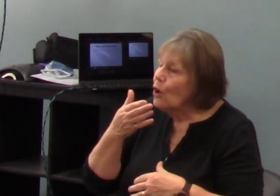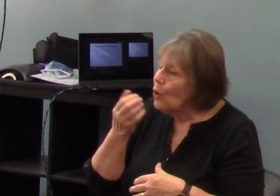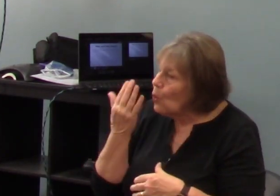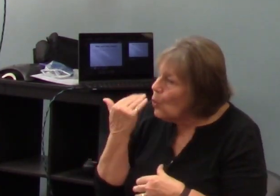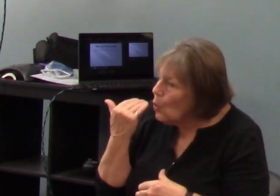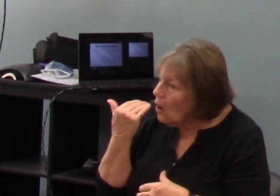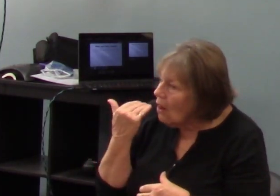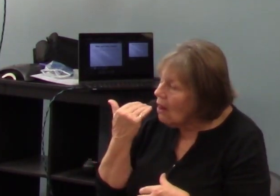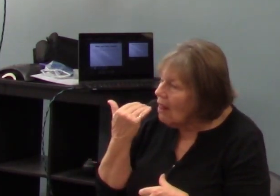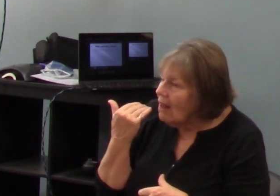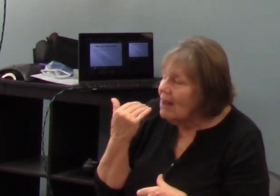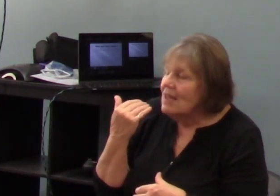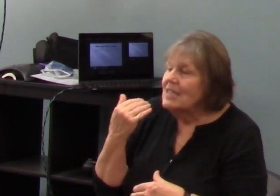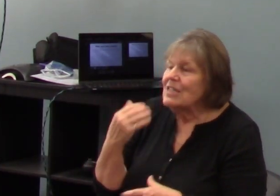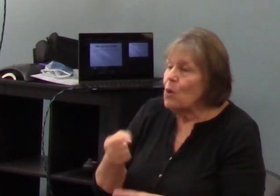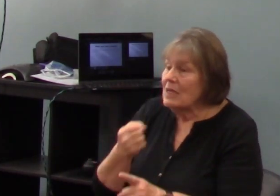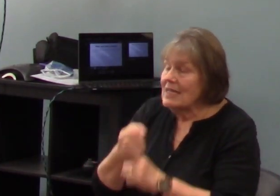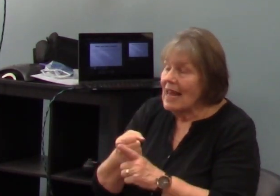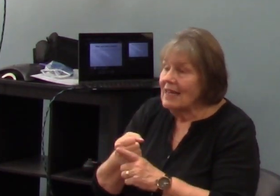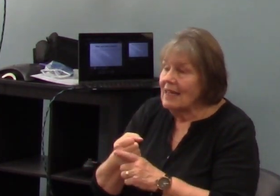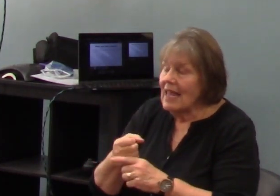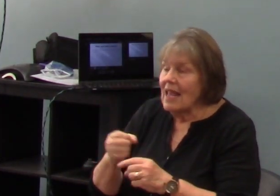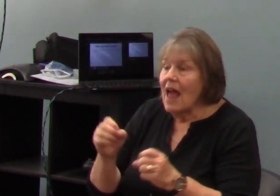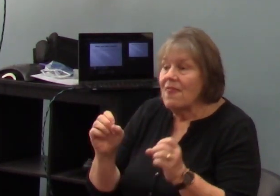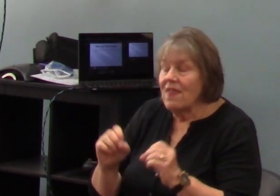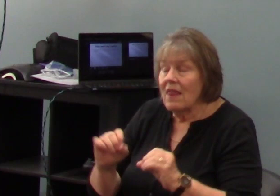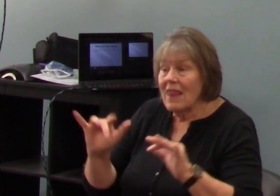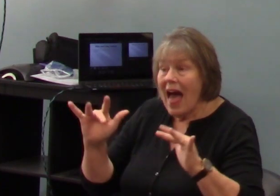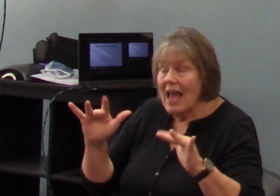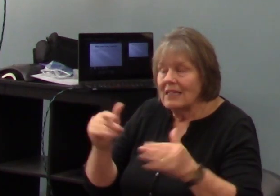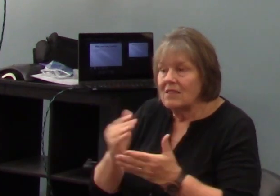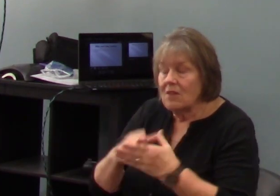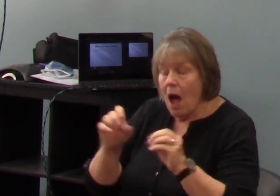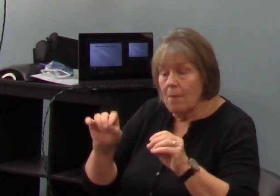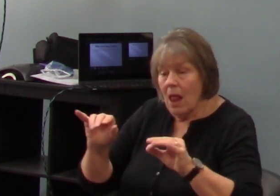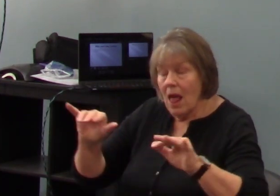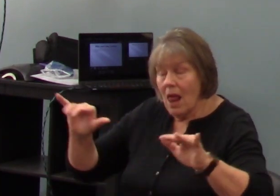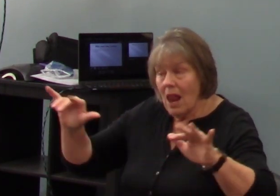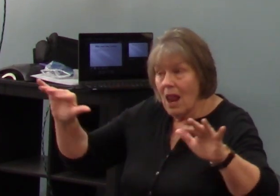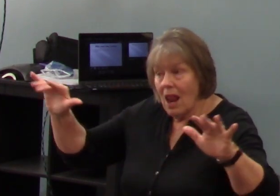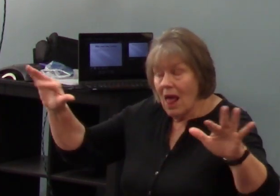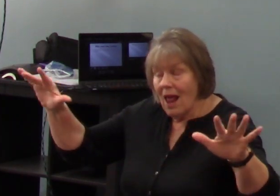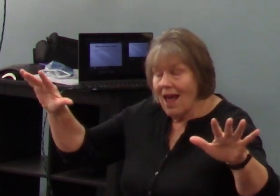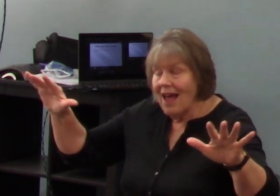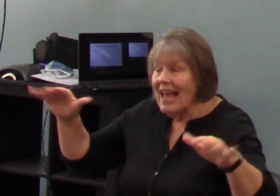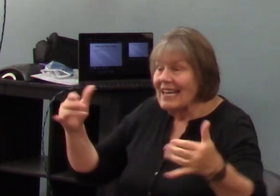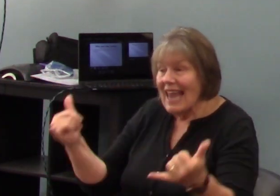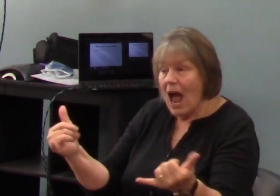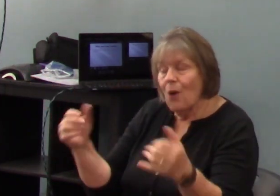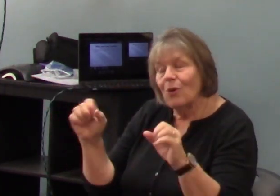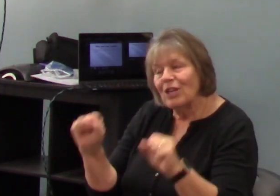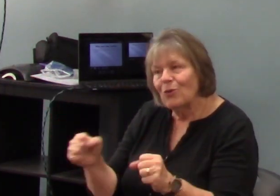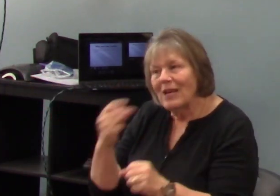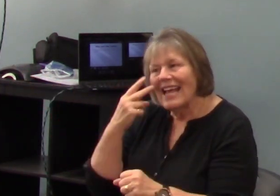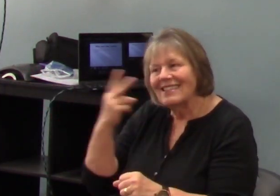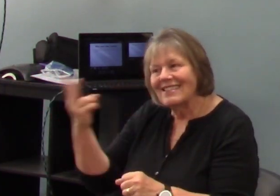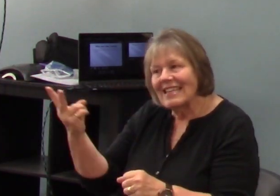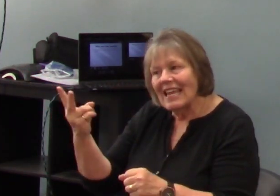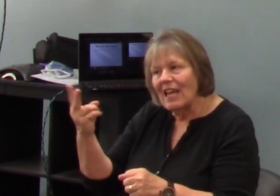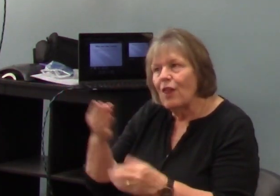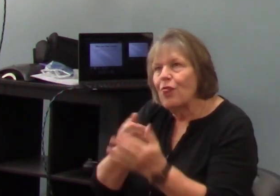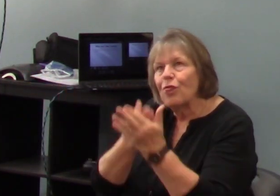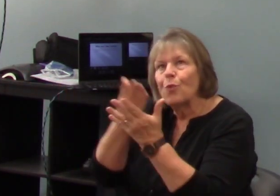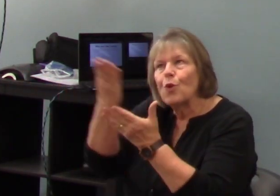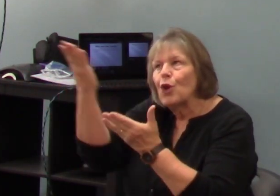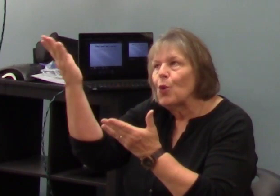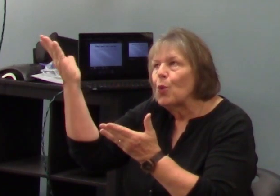light stops emitting, it stops becoming opaque, and you can suddenly see through the universe, and it emits all this light. Okay, all